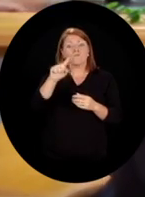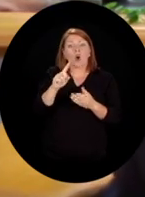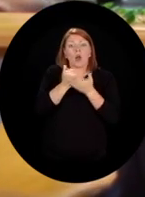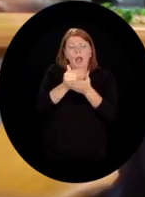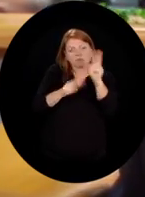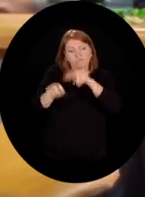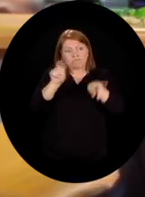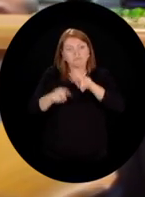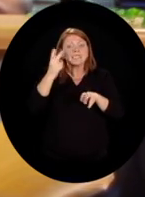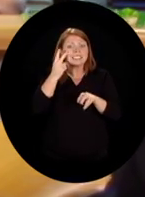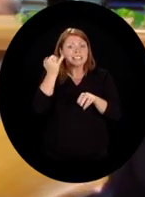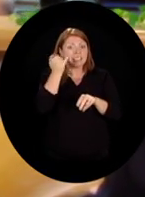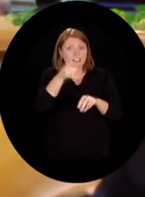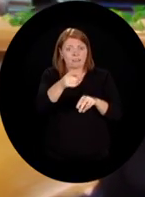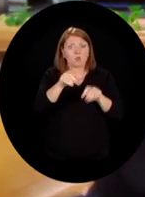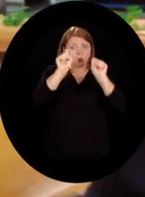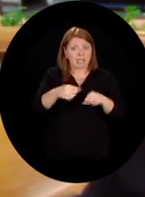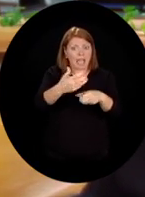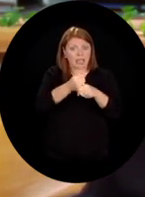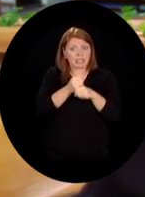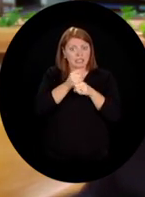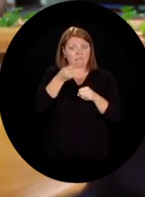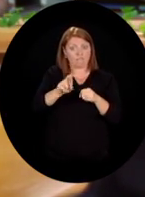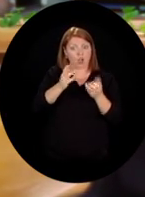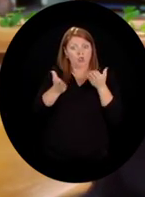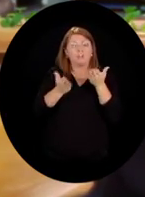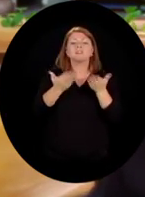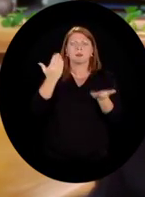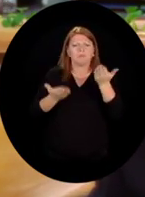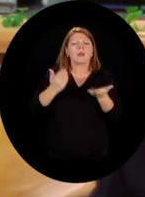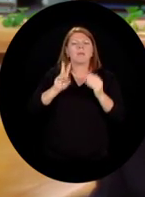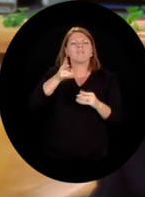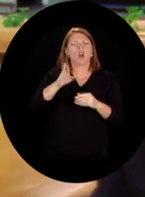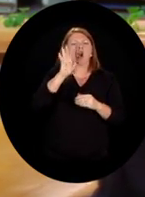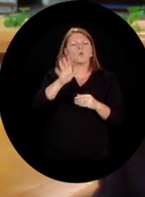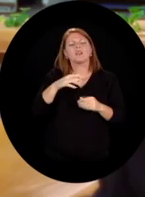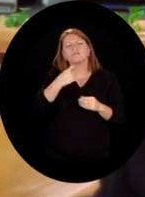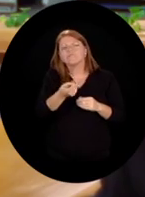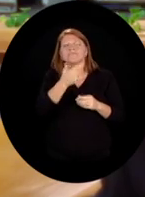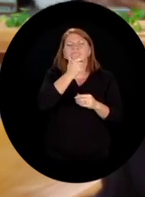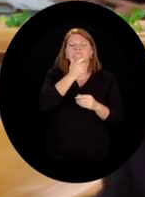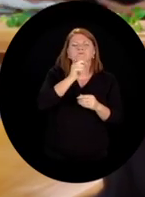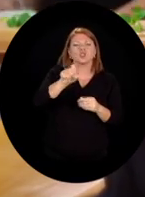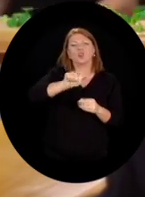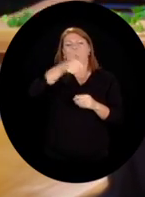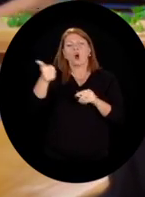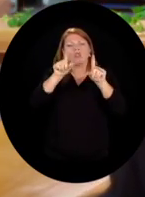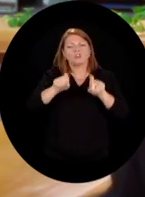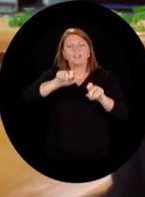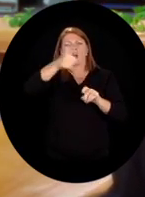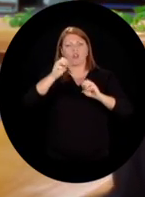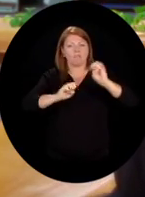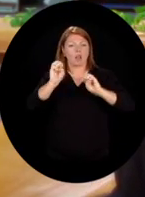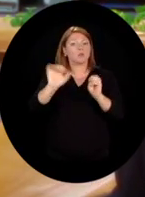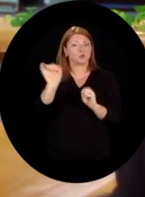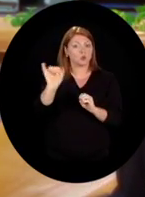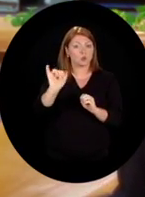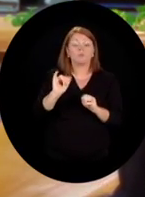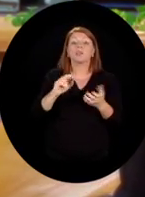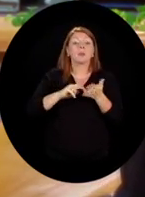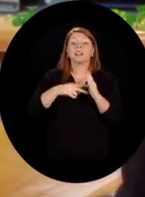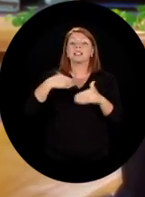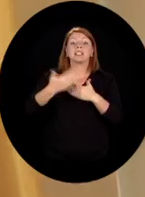for the VR program or to assist in the planning process, your counselor may also discuss the need for other evaluations. So what